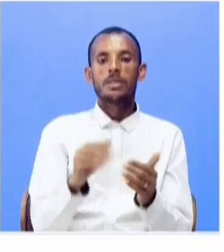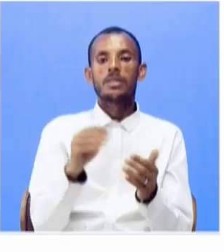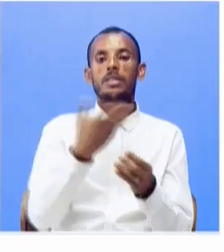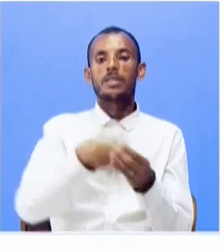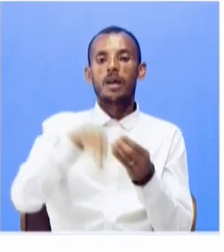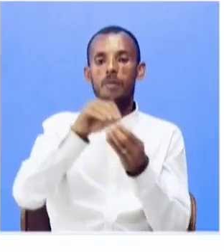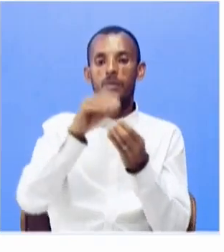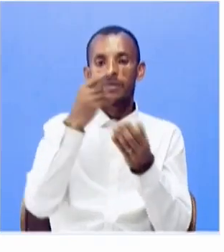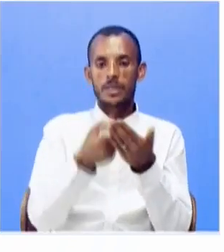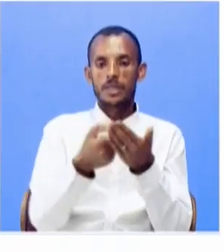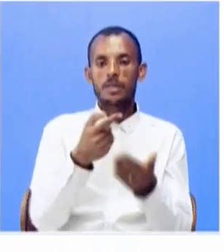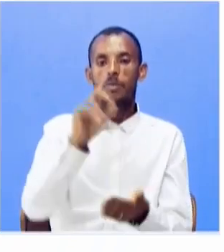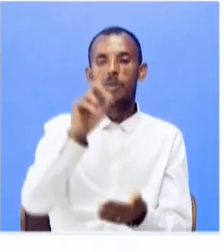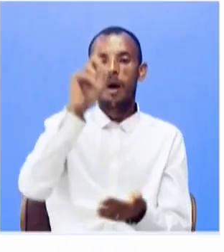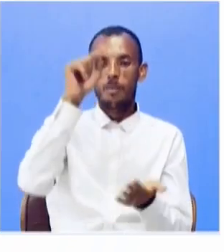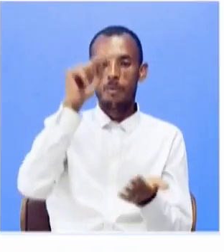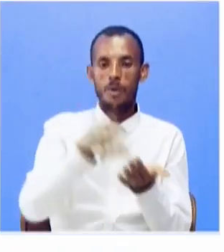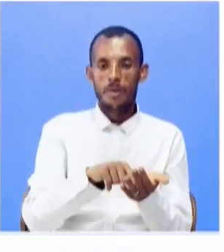be